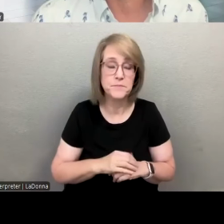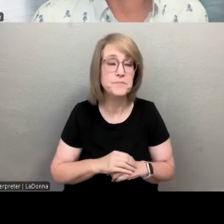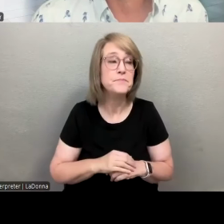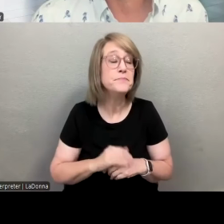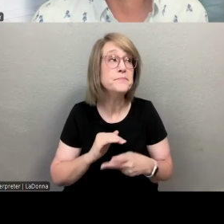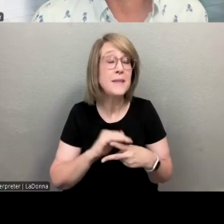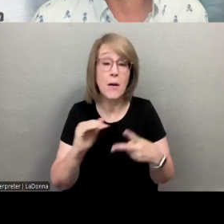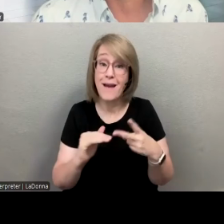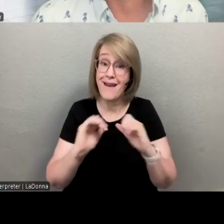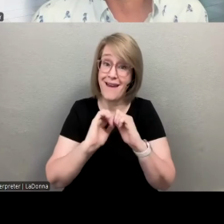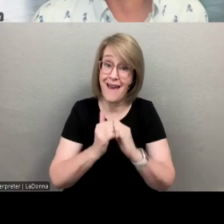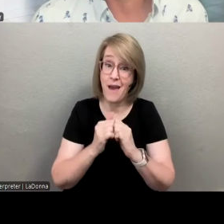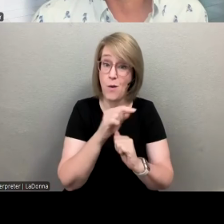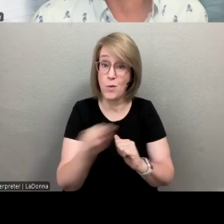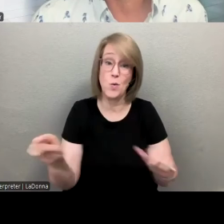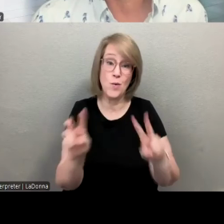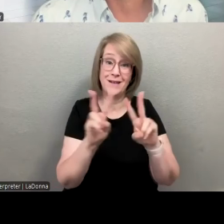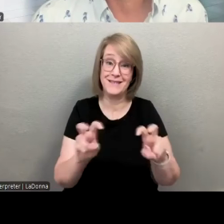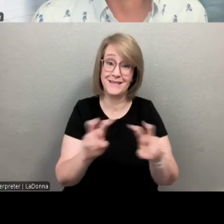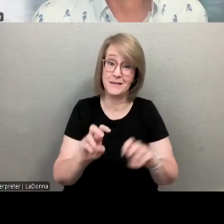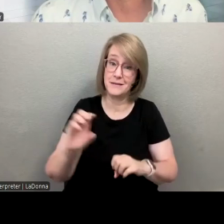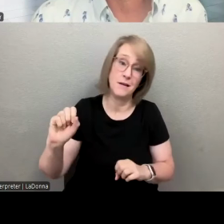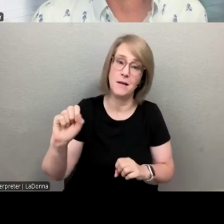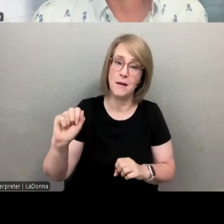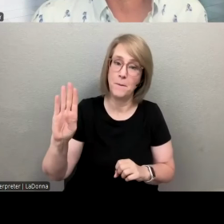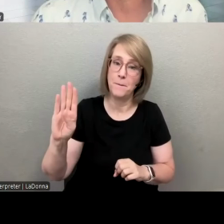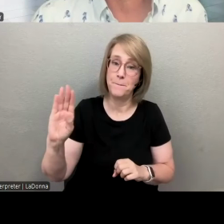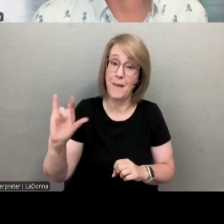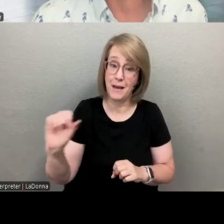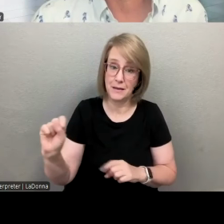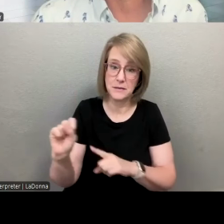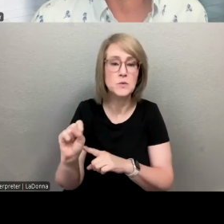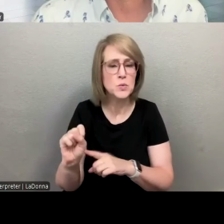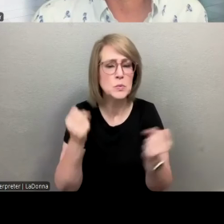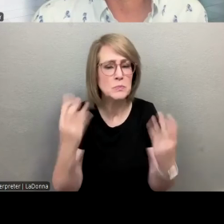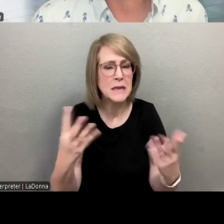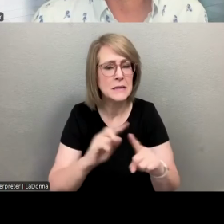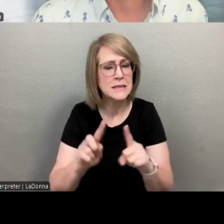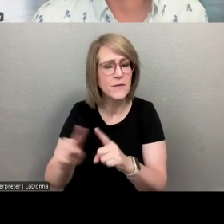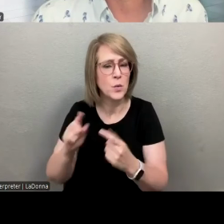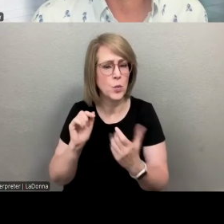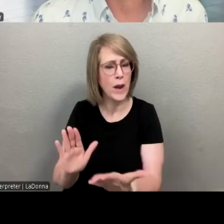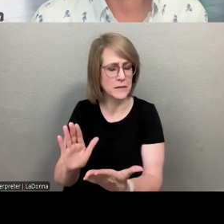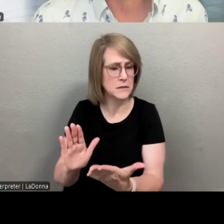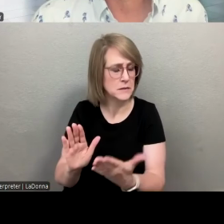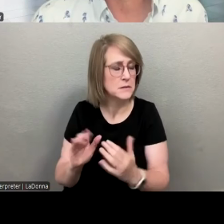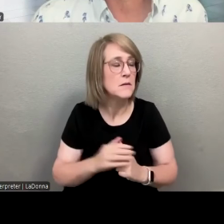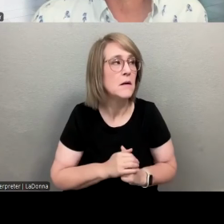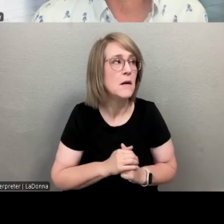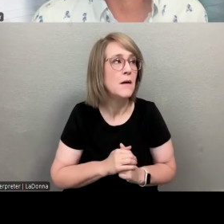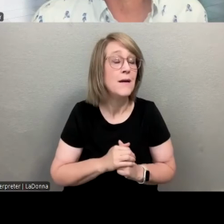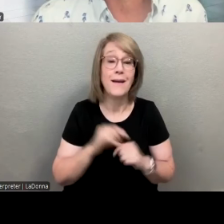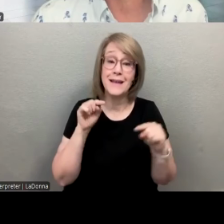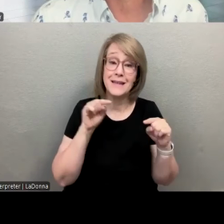health care evolves, we're going to end up having lots of conversations about what are the particular ways we're going